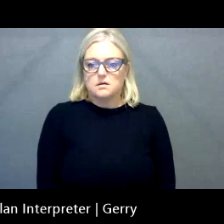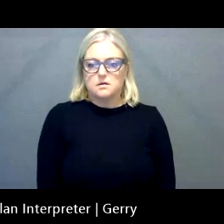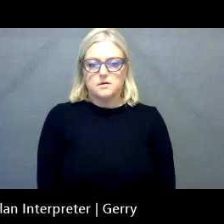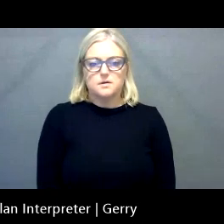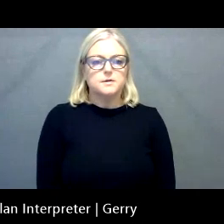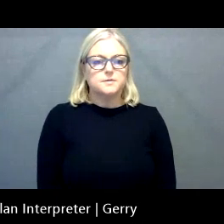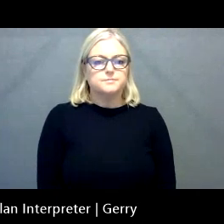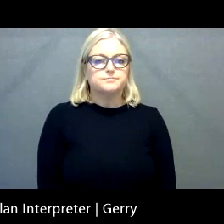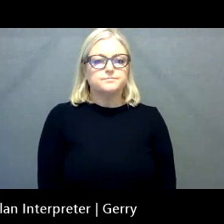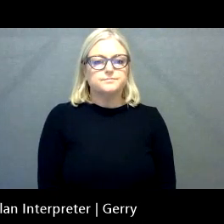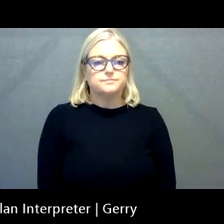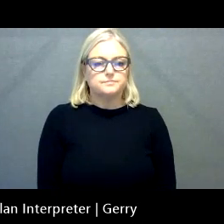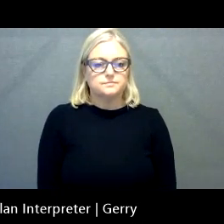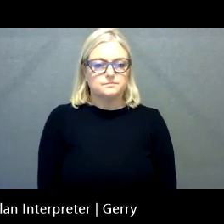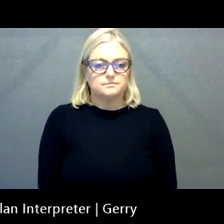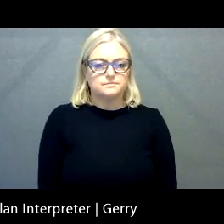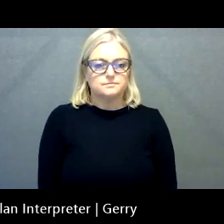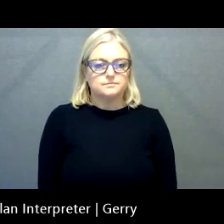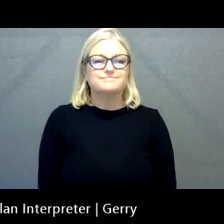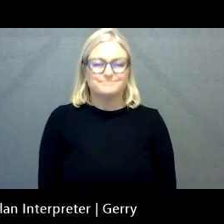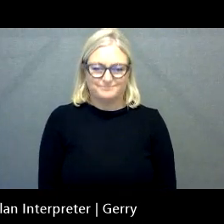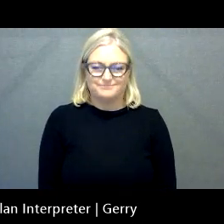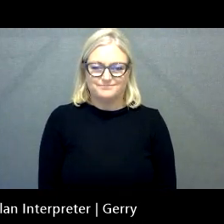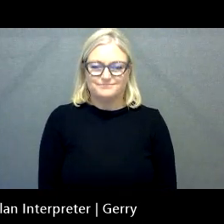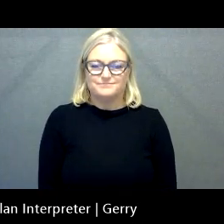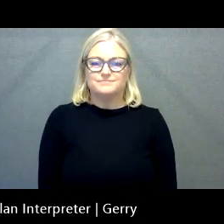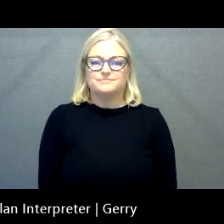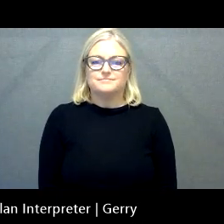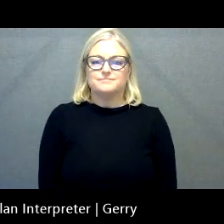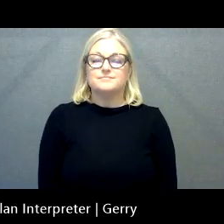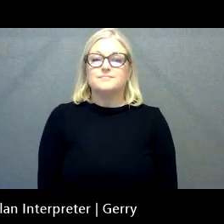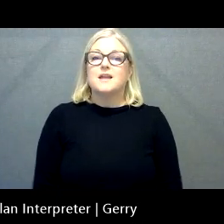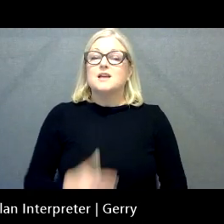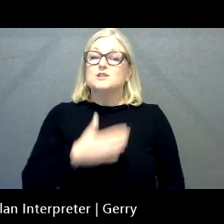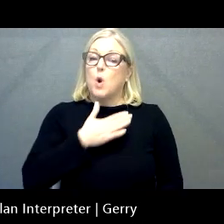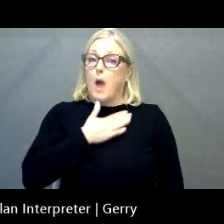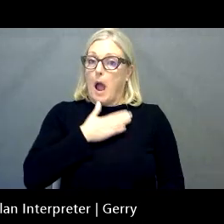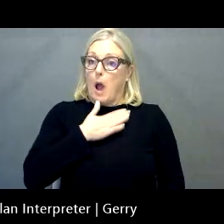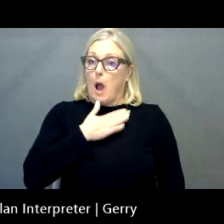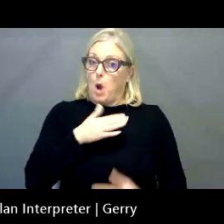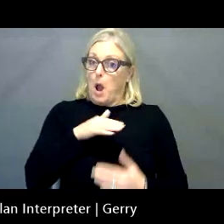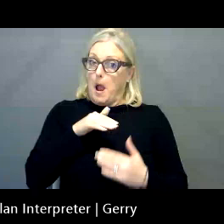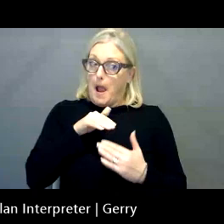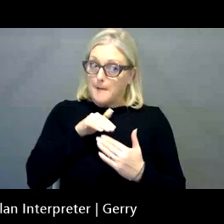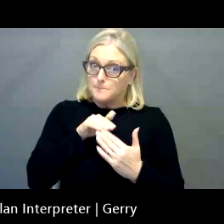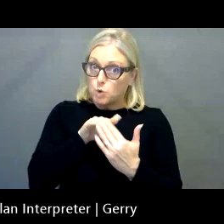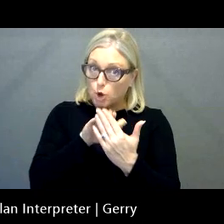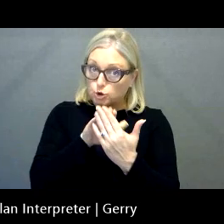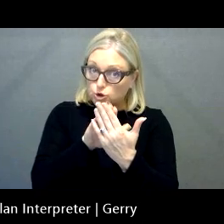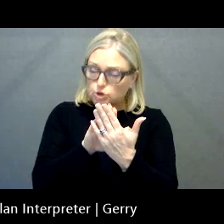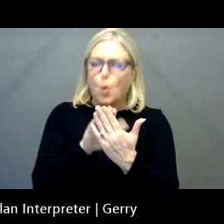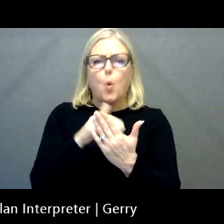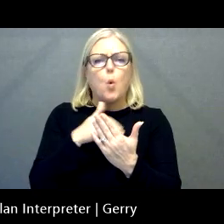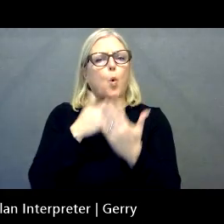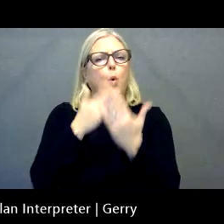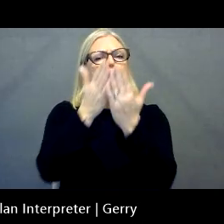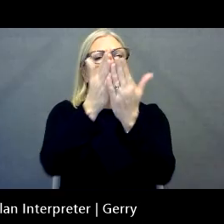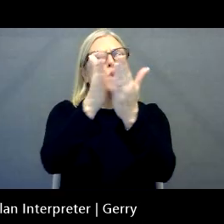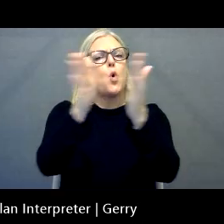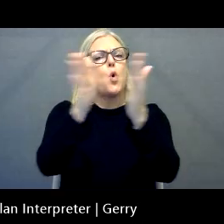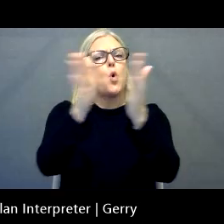So it's certainly, a broader approach to this. It's not just for NDIS participants, but we